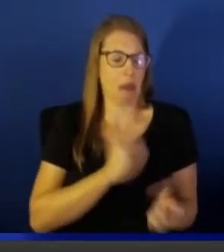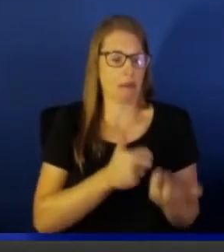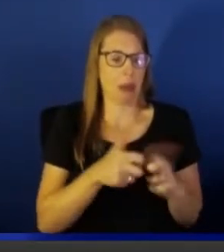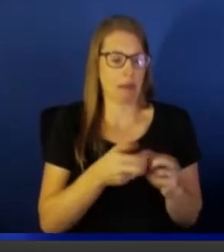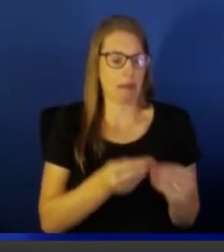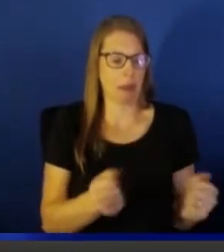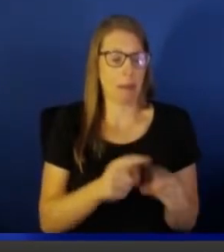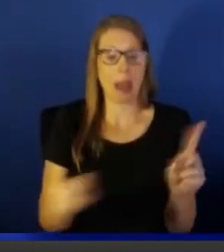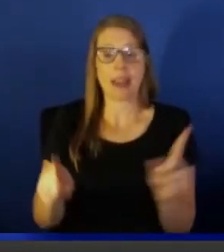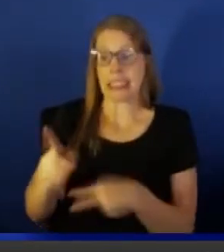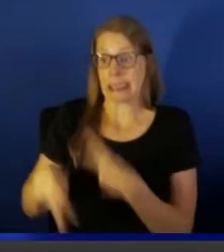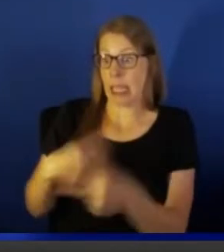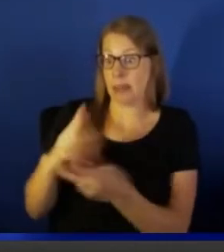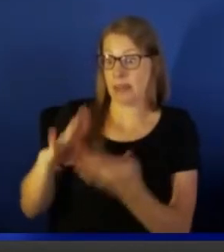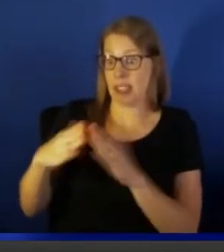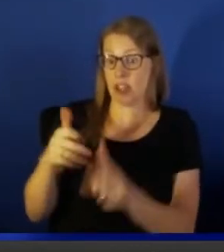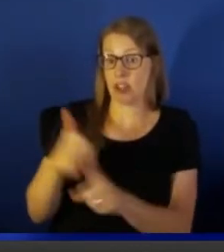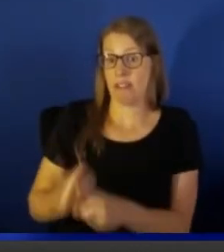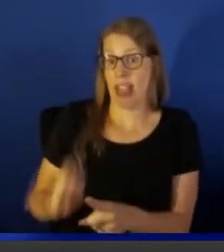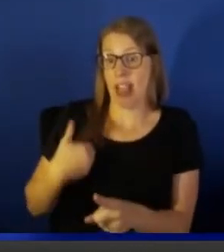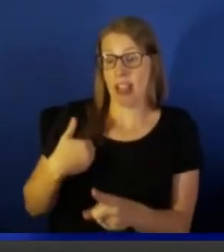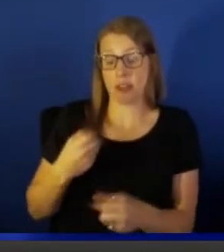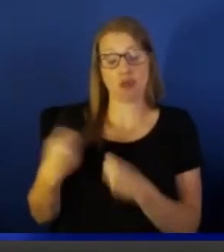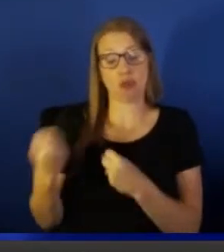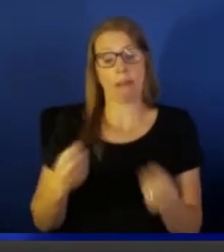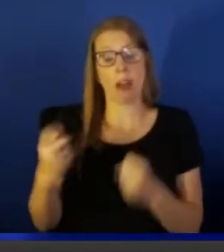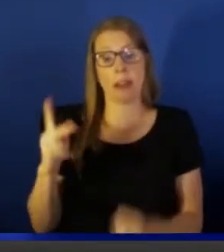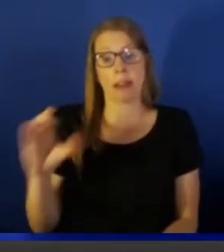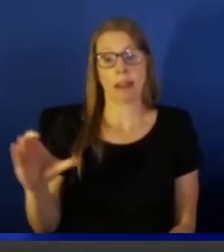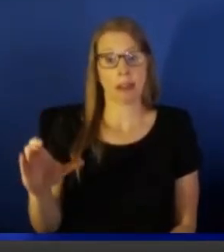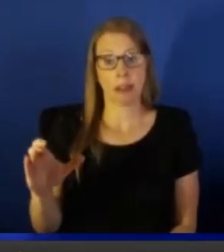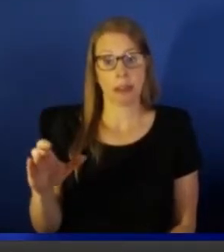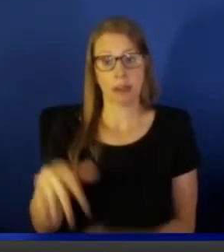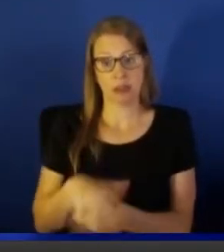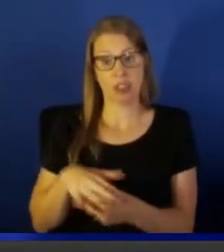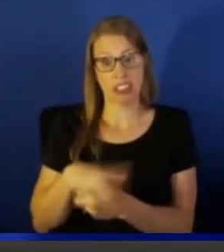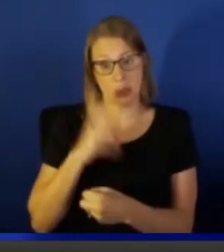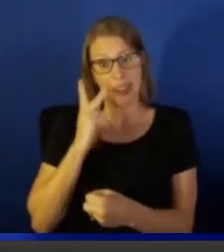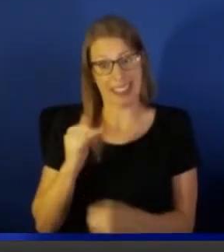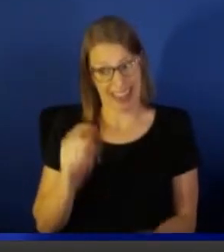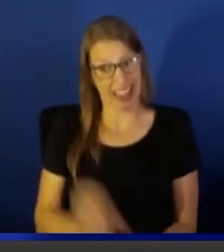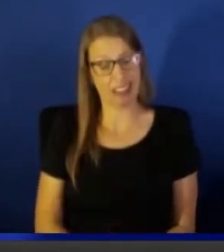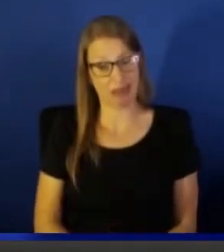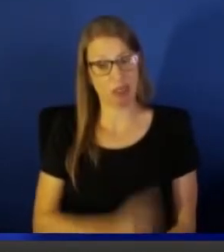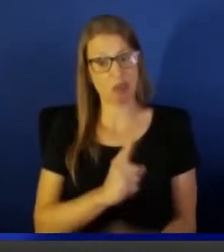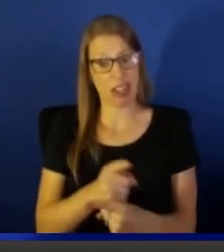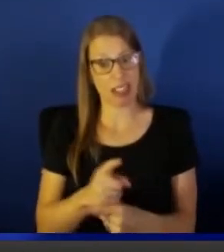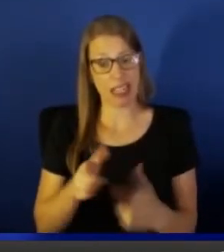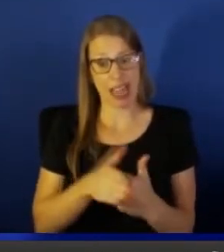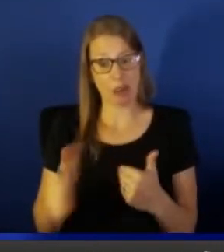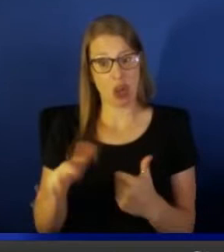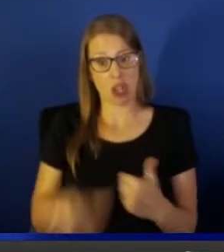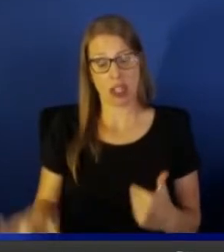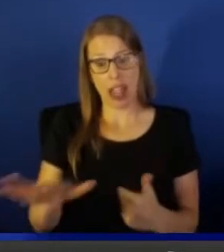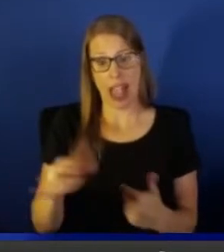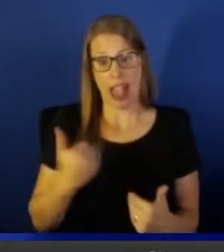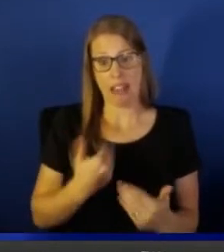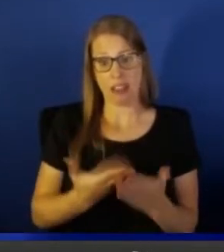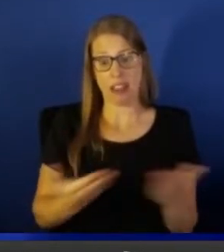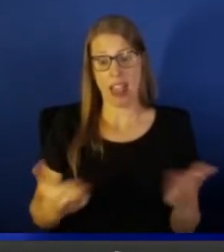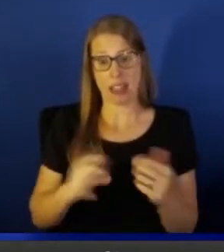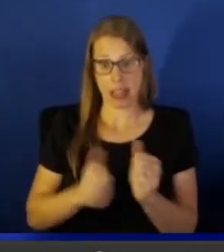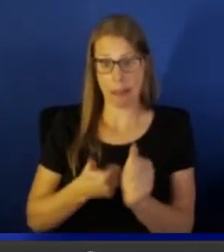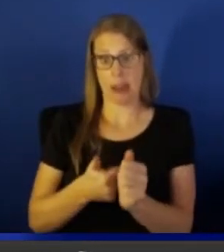not, makes a difference. And if you drive around Kansas City, in our region, you kind of see it, right? Neighborhoods that have things that are kept up without